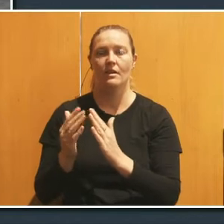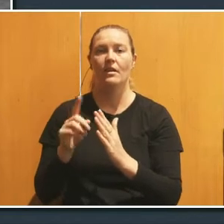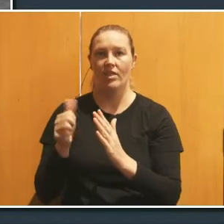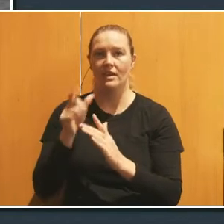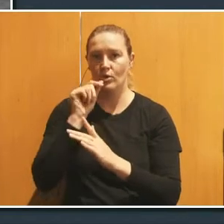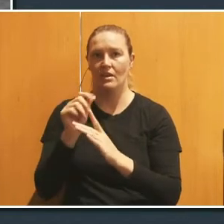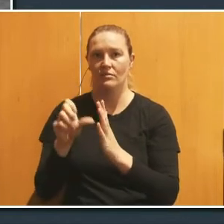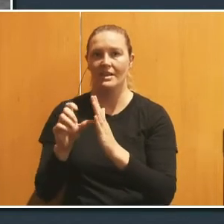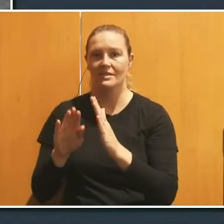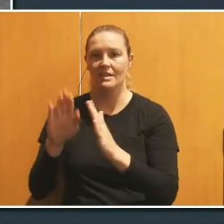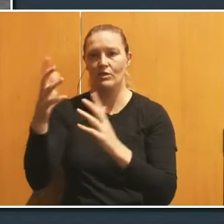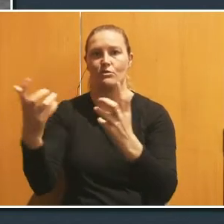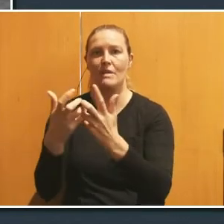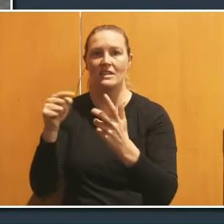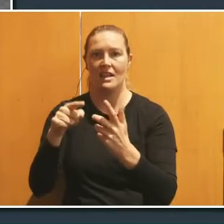Yeah.